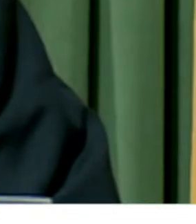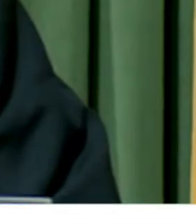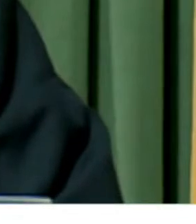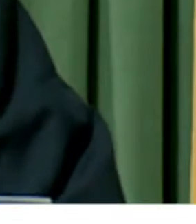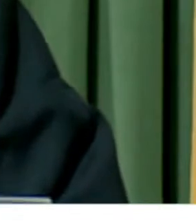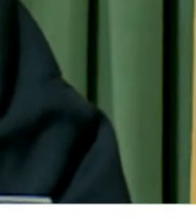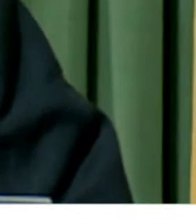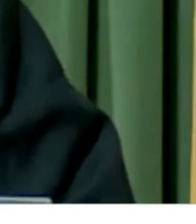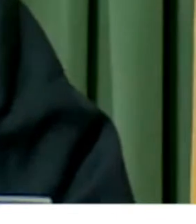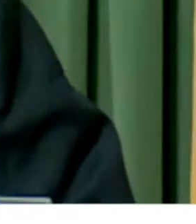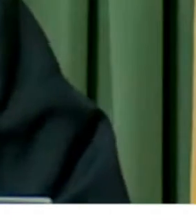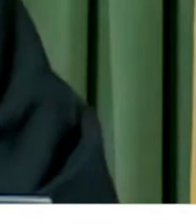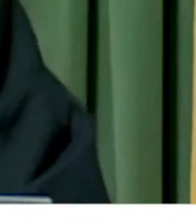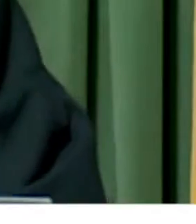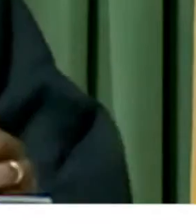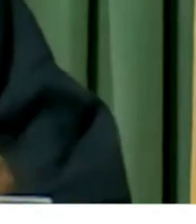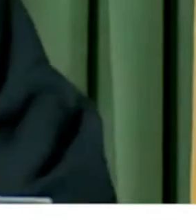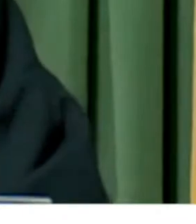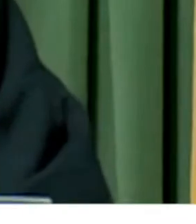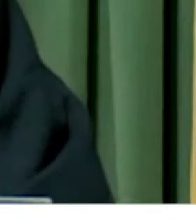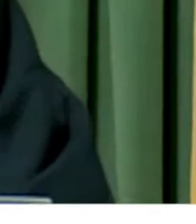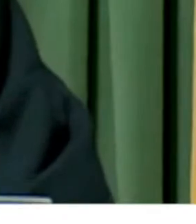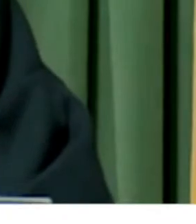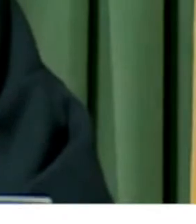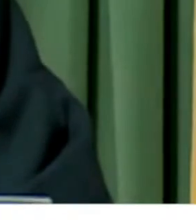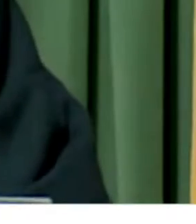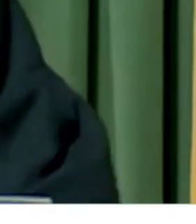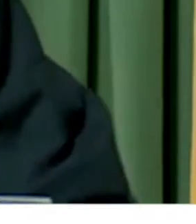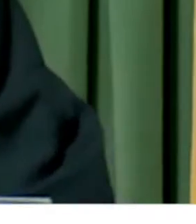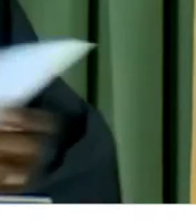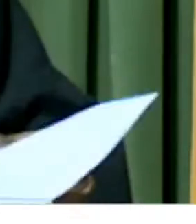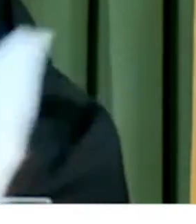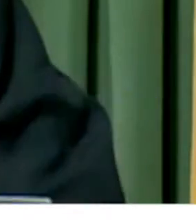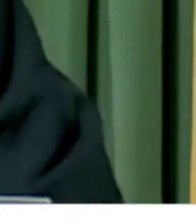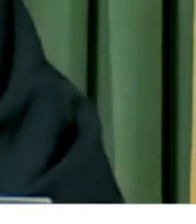was an initiative of the President.